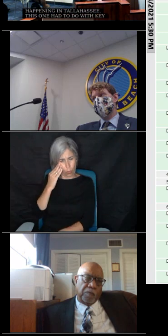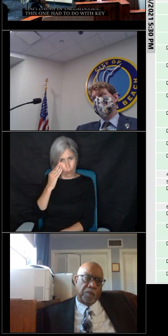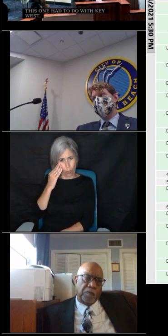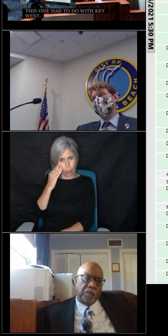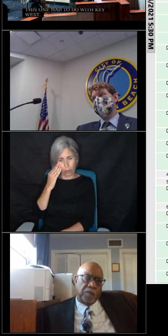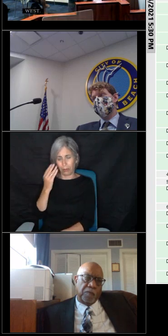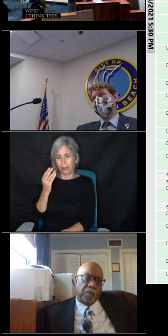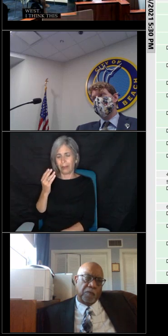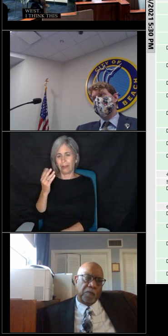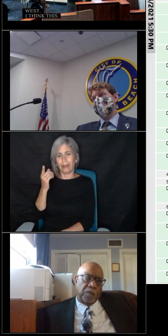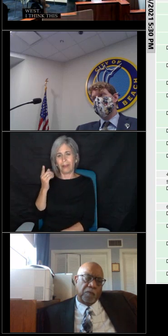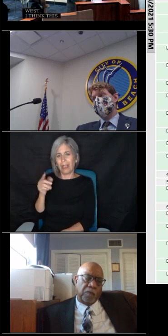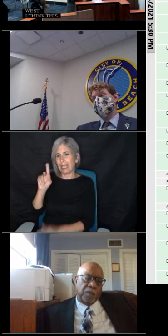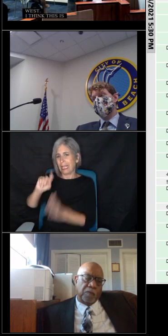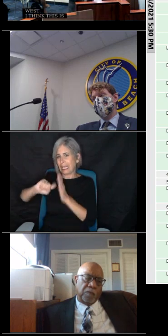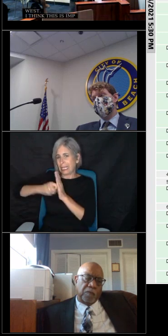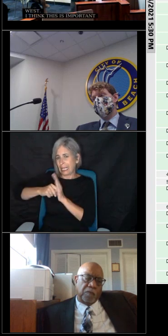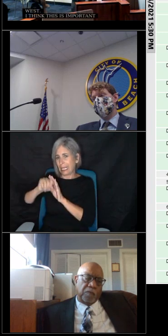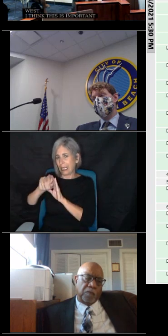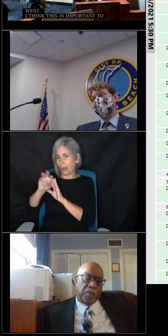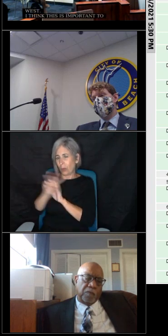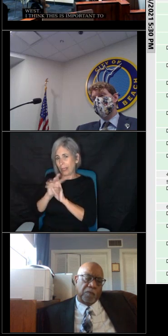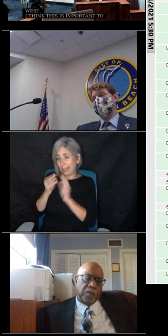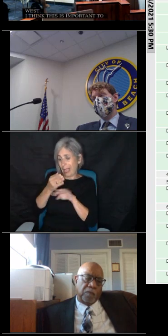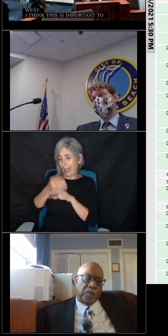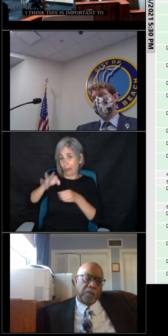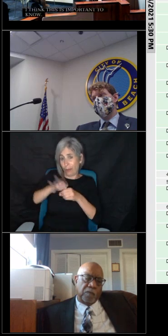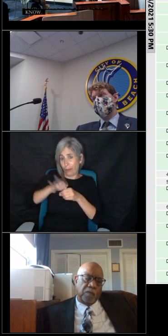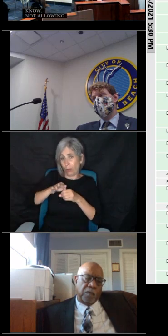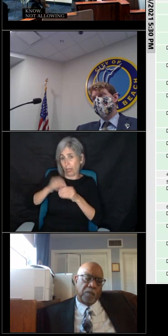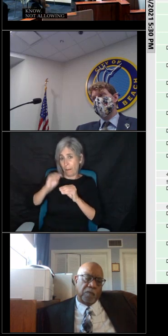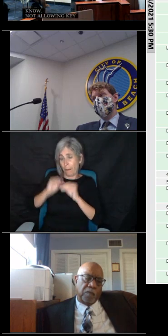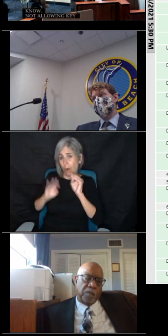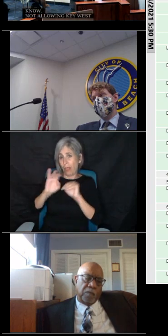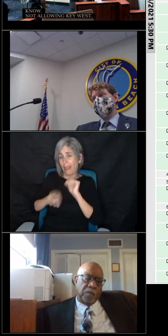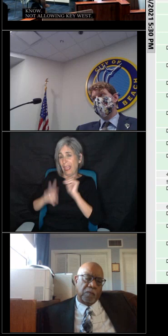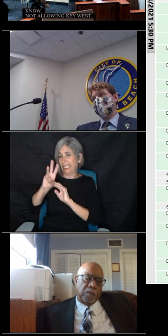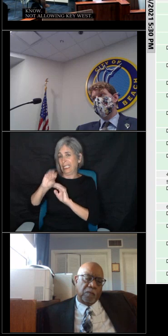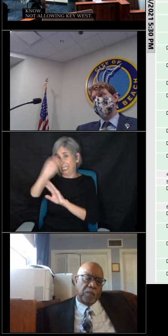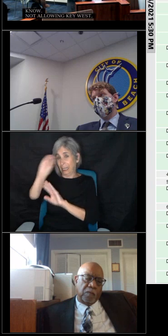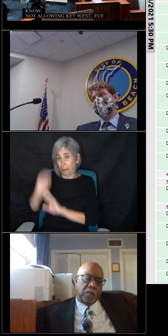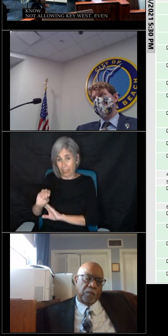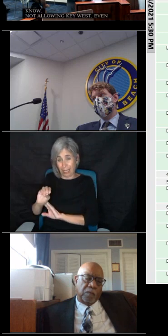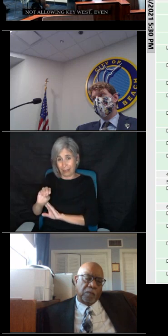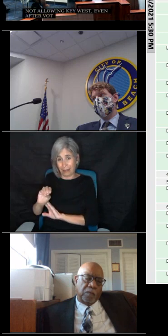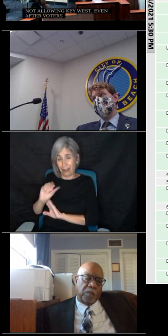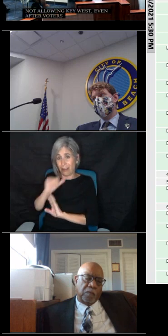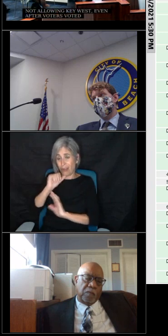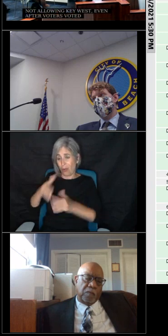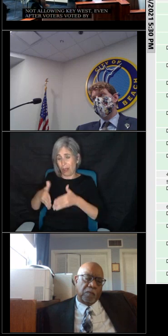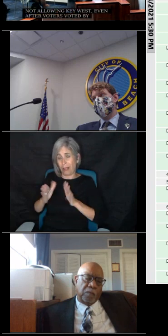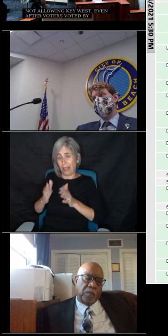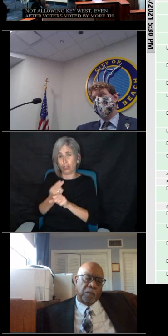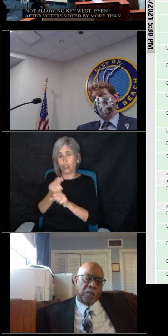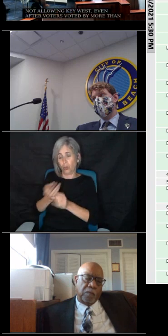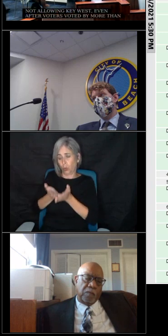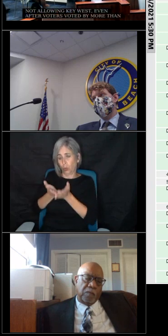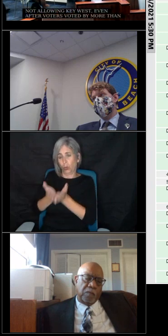allowing Key West, even after voters voted by more than 60% to not allow huge cruise ships to